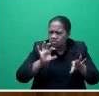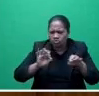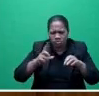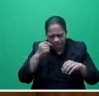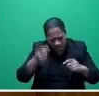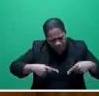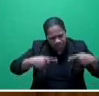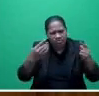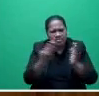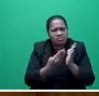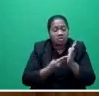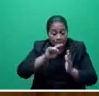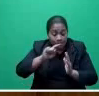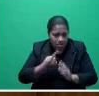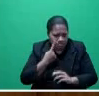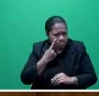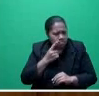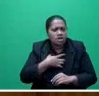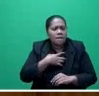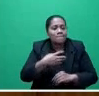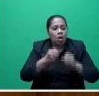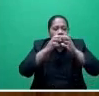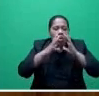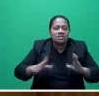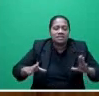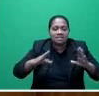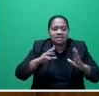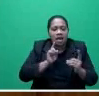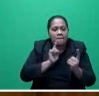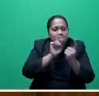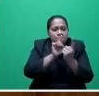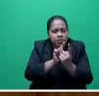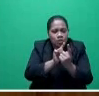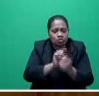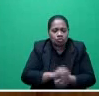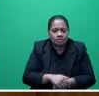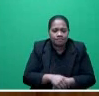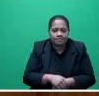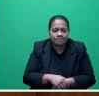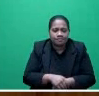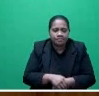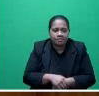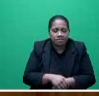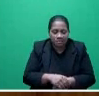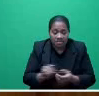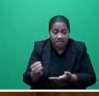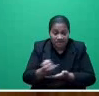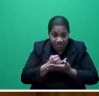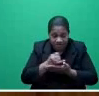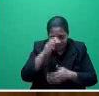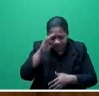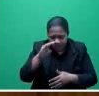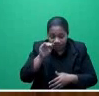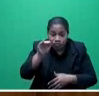at the budget with more holistic approach. The investment in our future must continue.